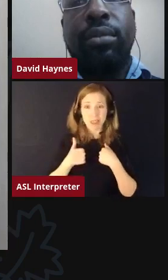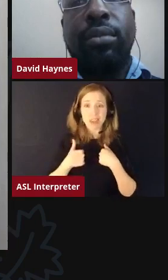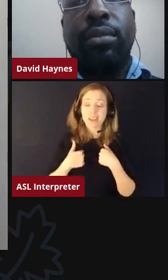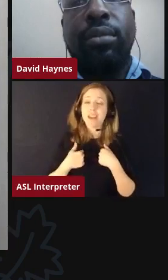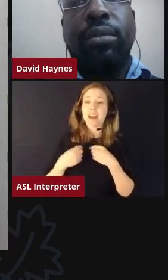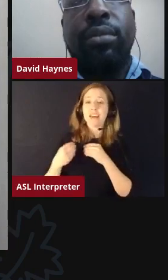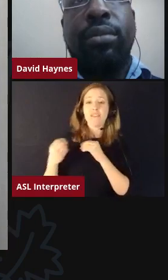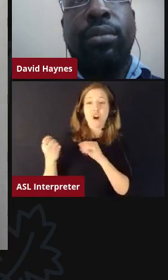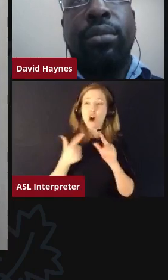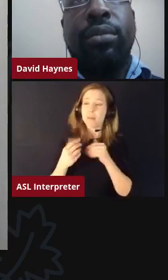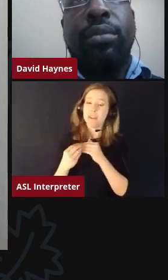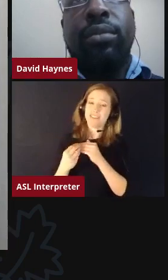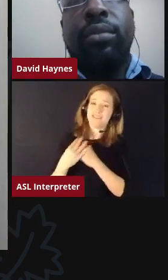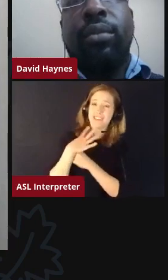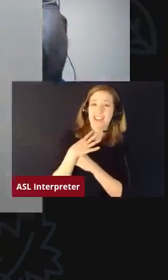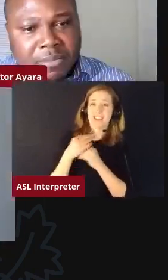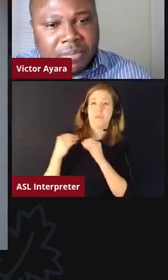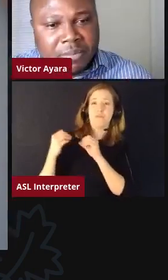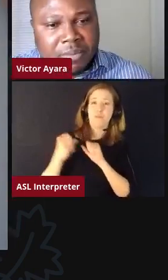to improve that?